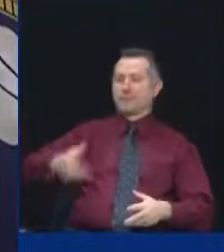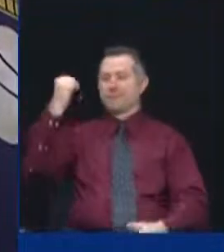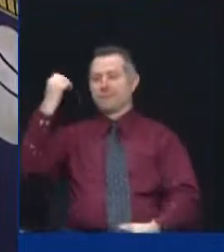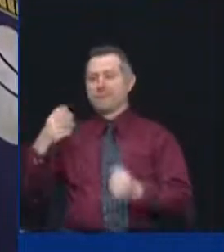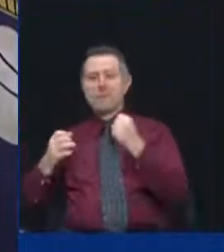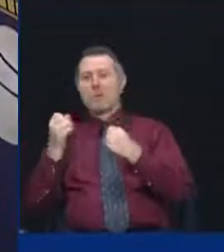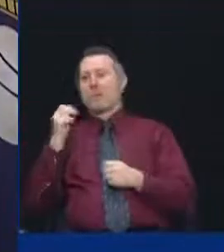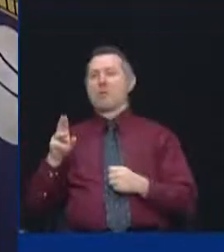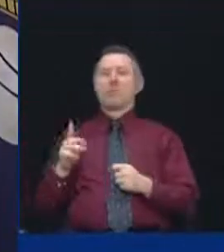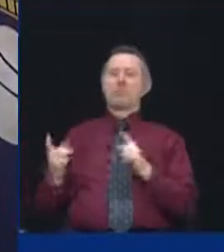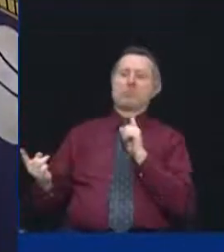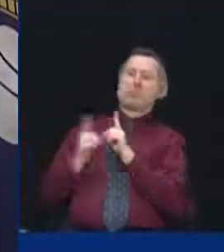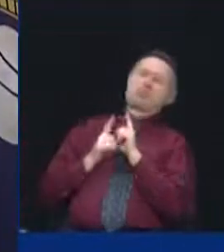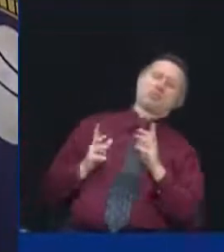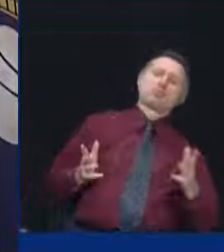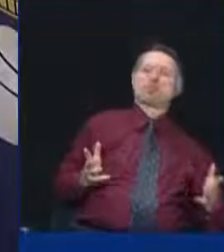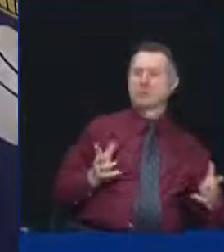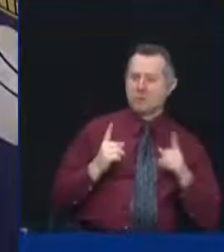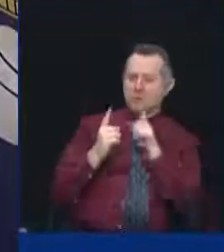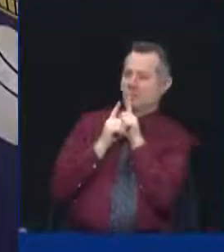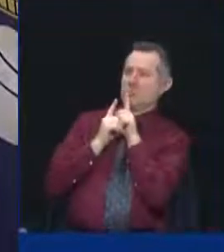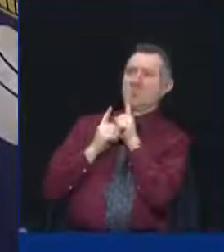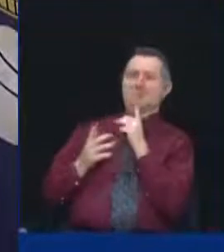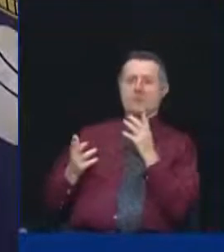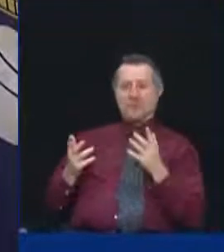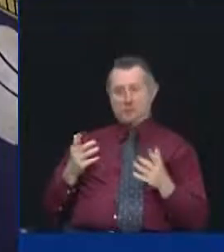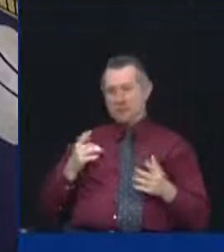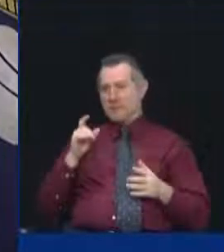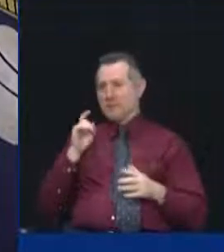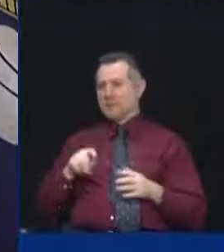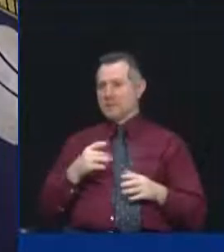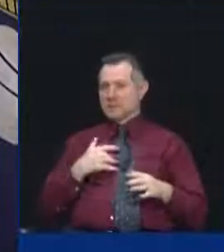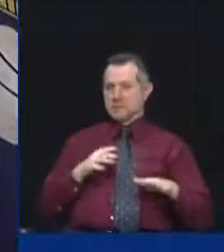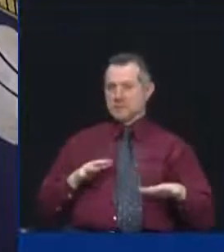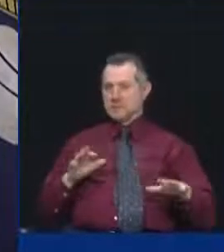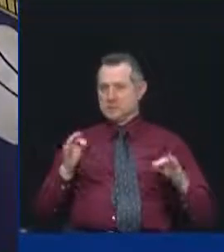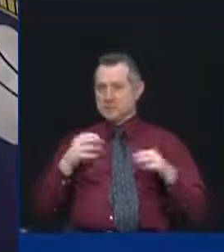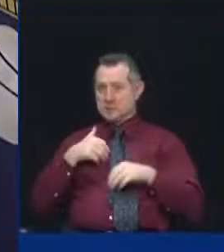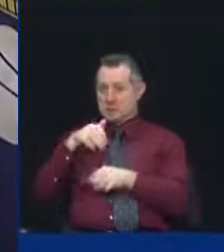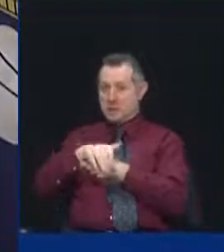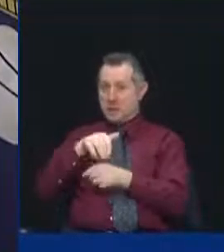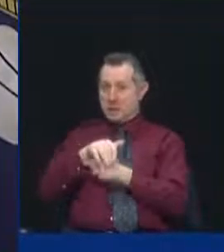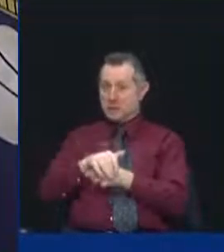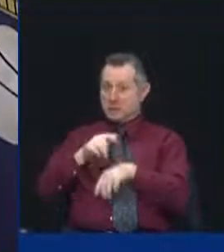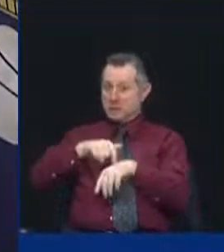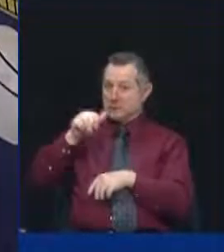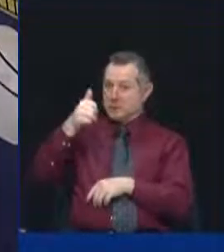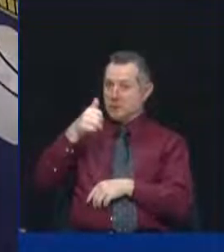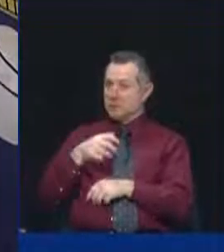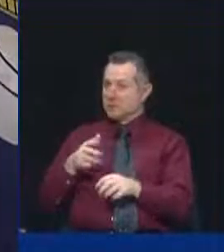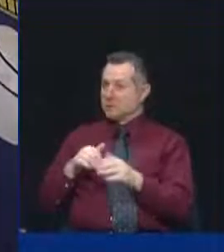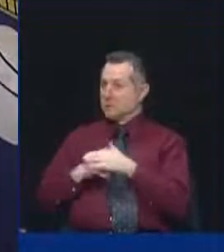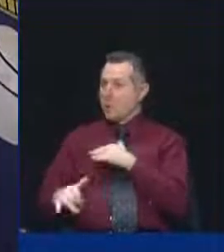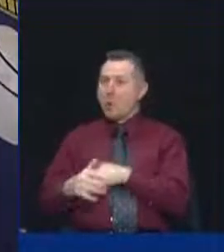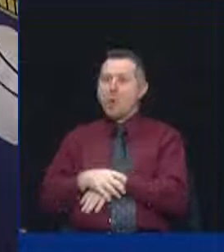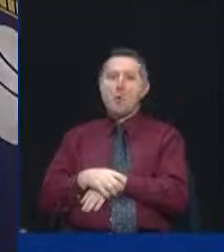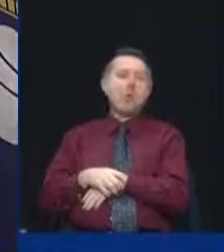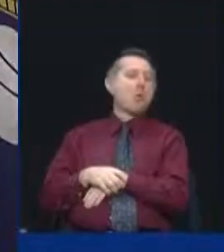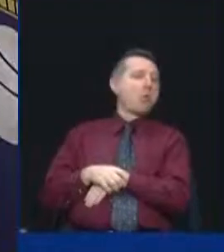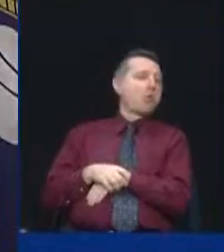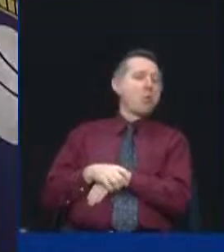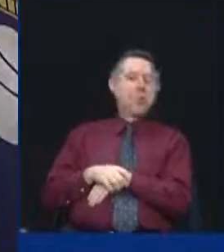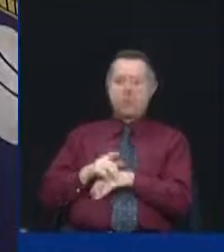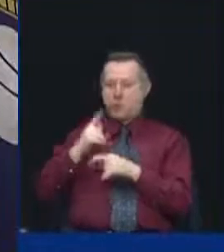muggings. You had to be savvy. You were on the subway 10 o'clock at night. You know, you were on your